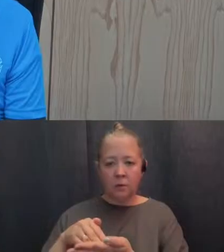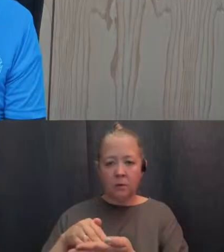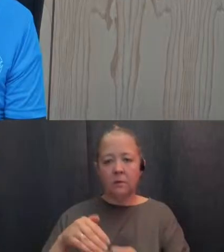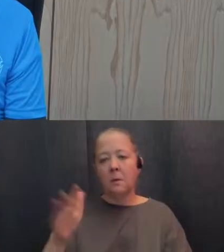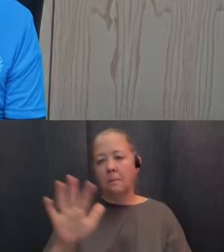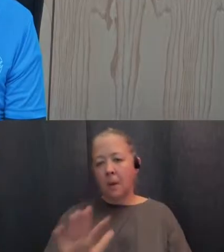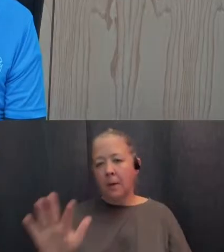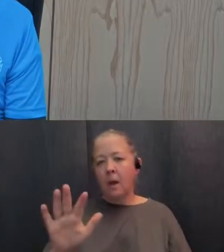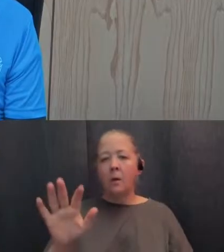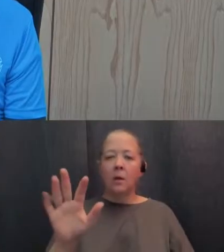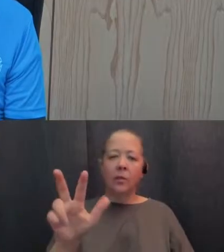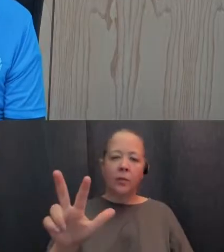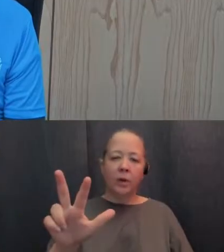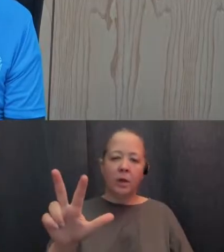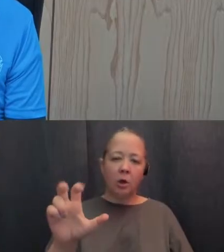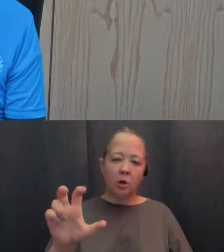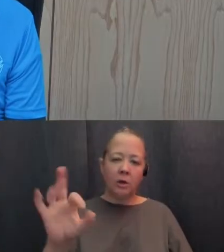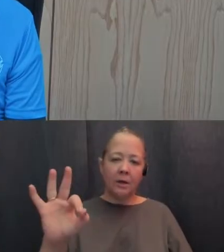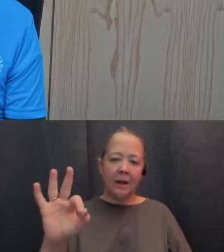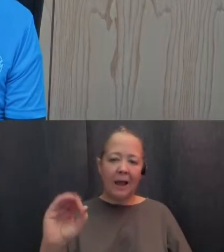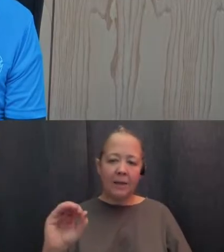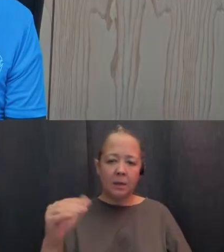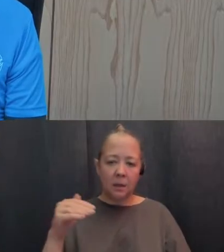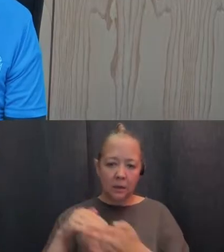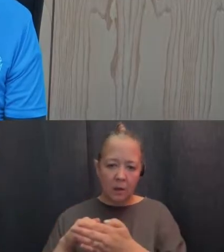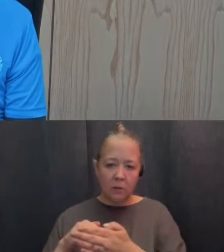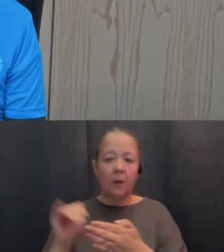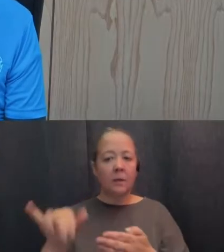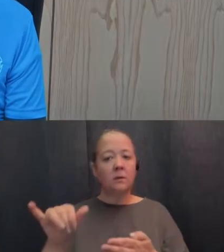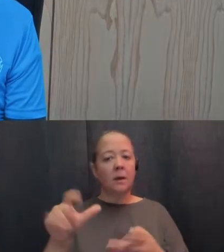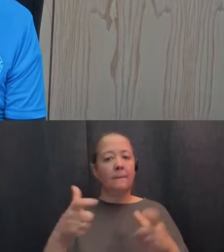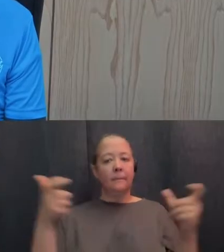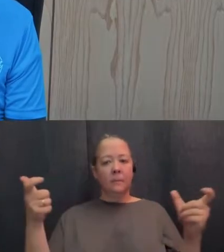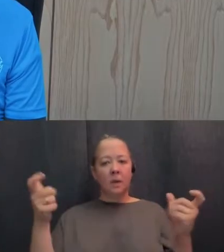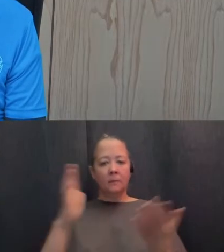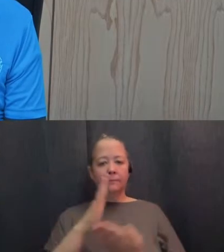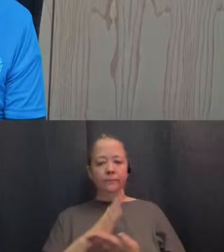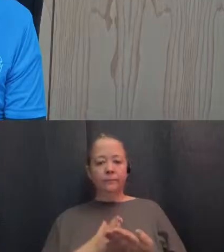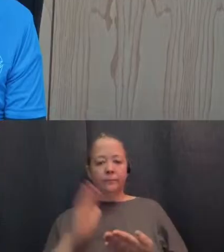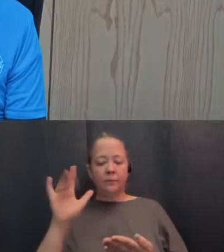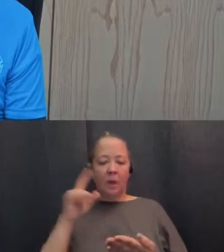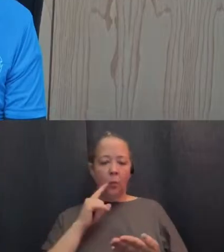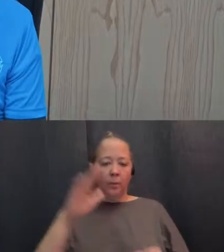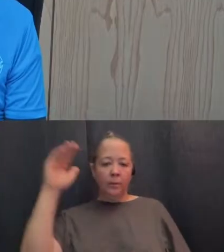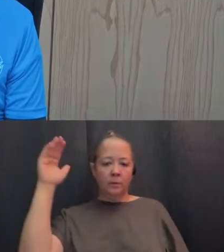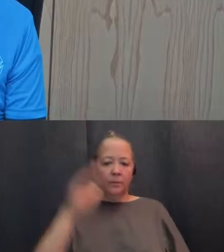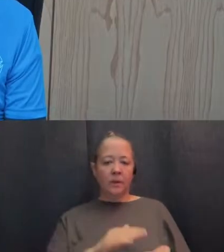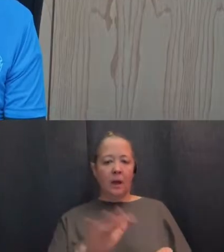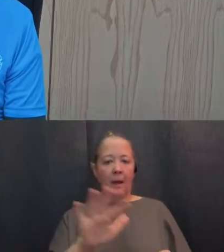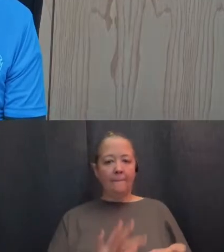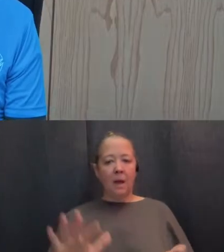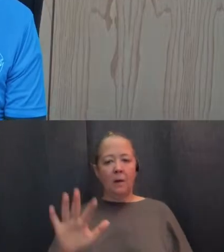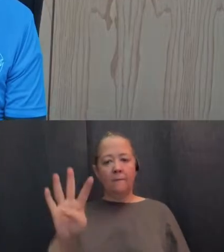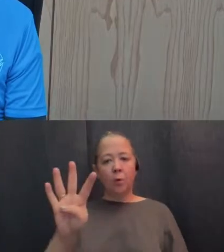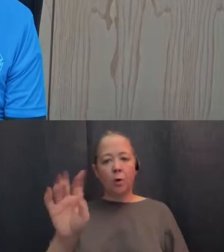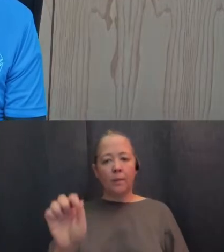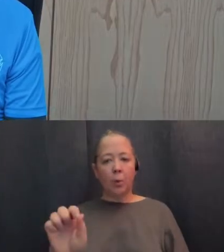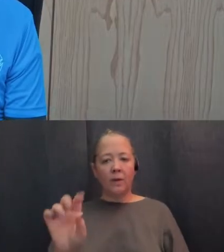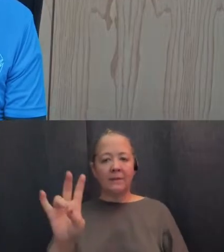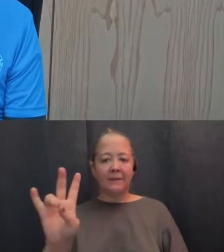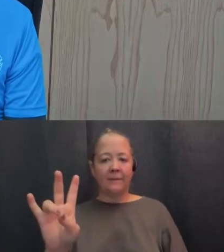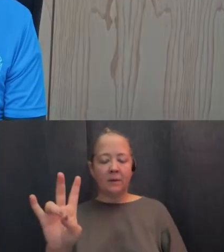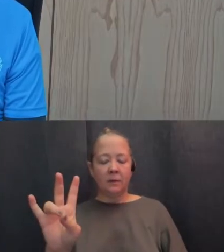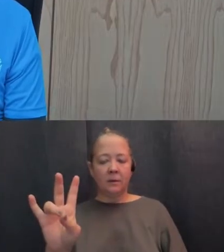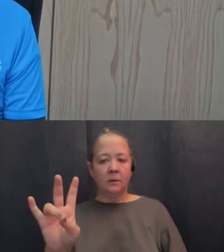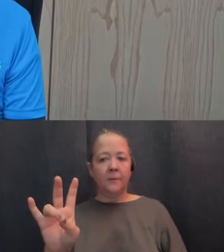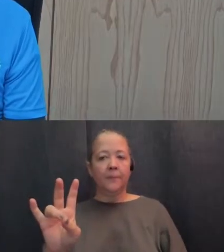that'll take us down to about 4.7. The last comment I'll make, because I think I answered everybody's questions, is that